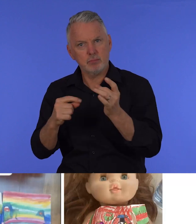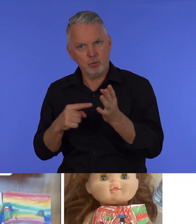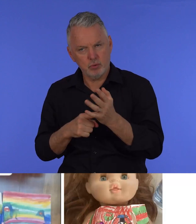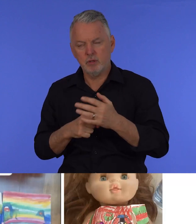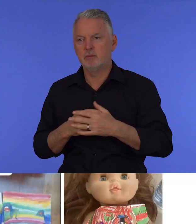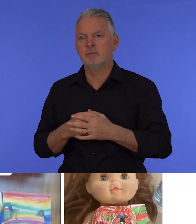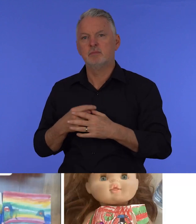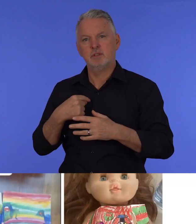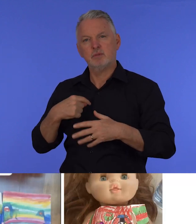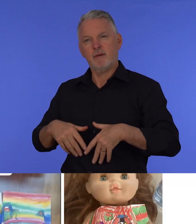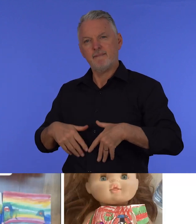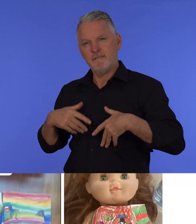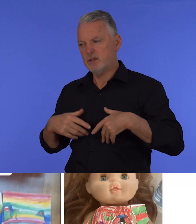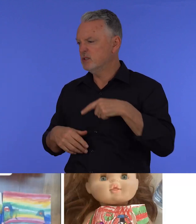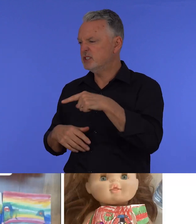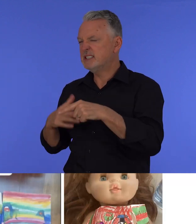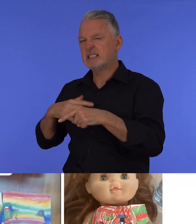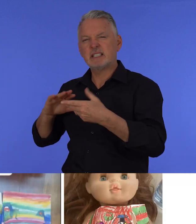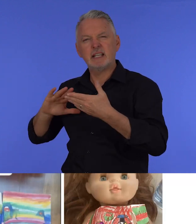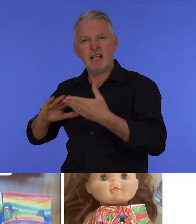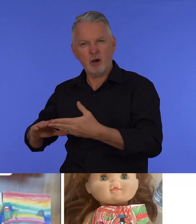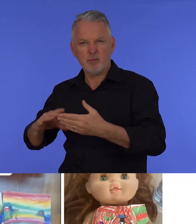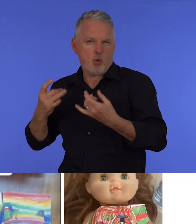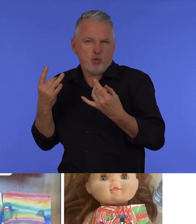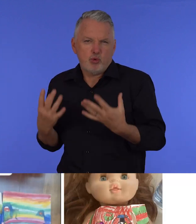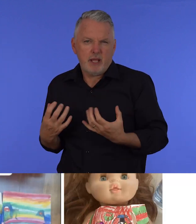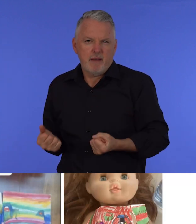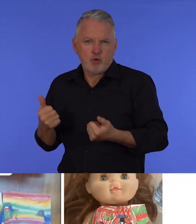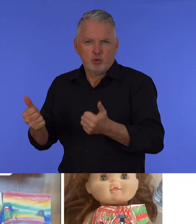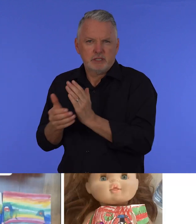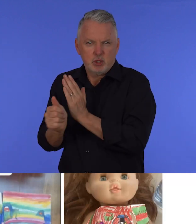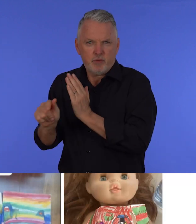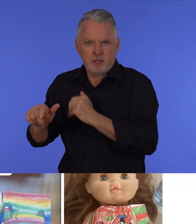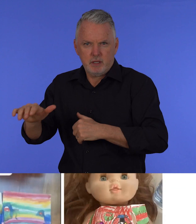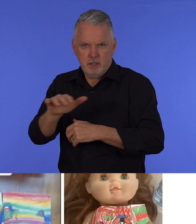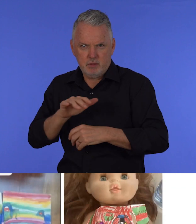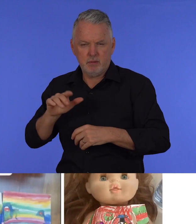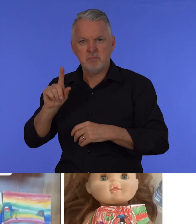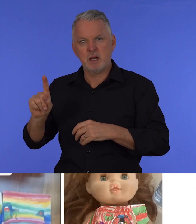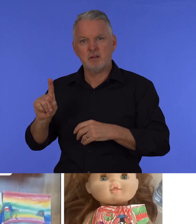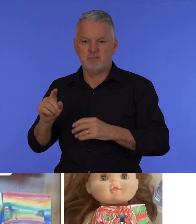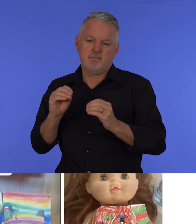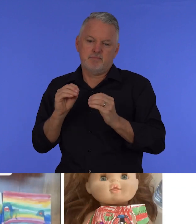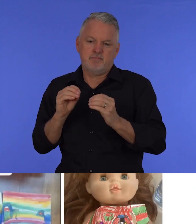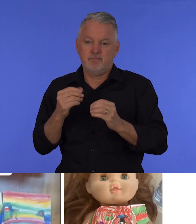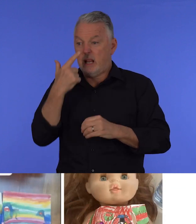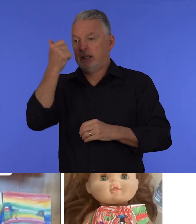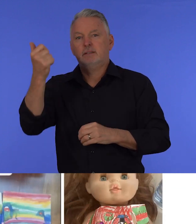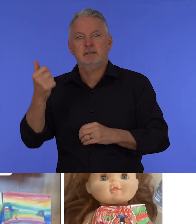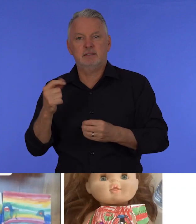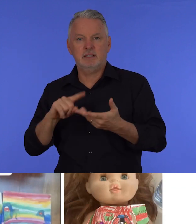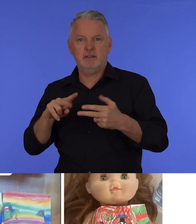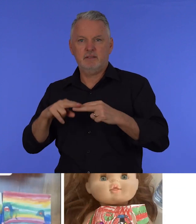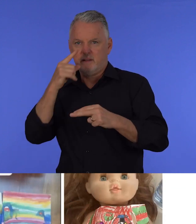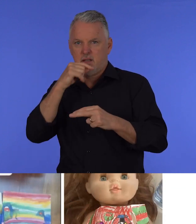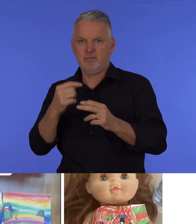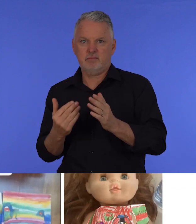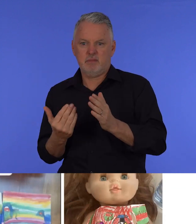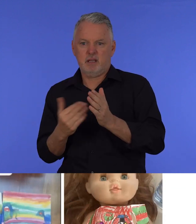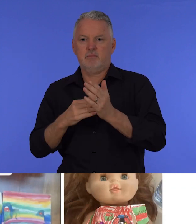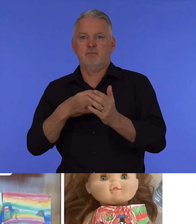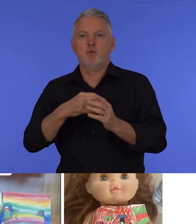believe my daughter is, you know, she's quite good at art, so it's not necessarily something that she needs help in as such, but, you